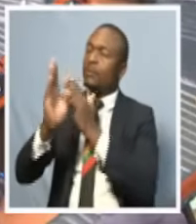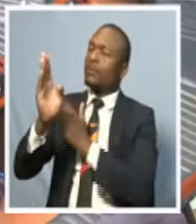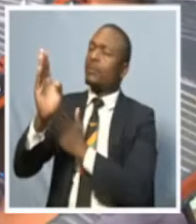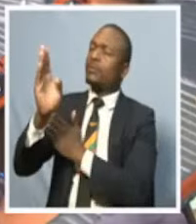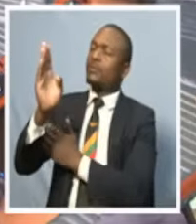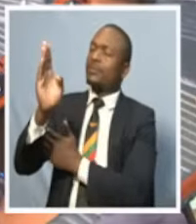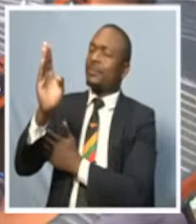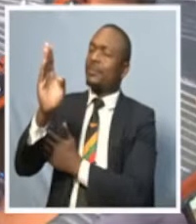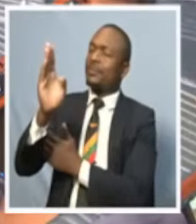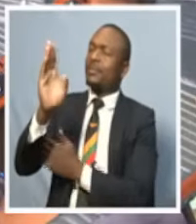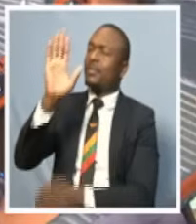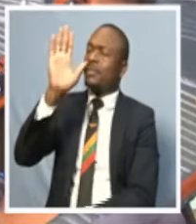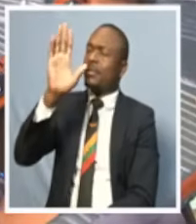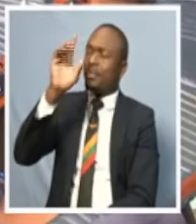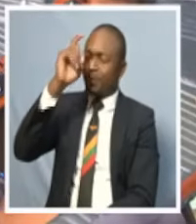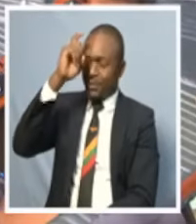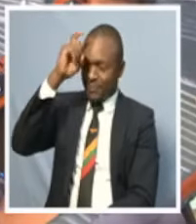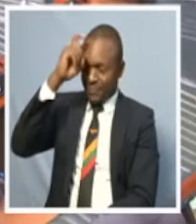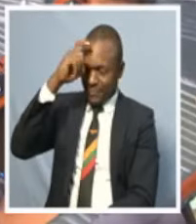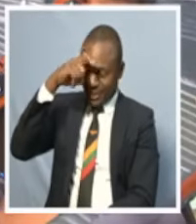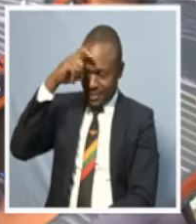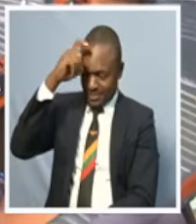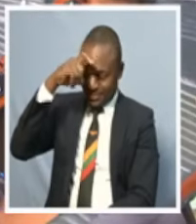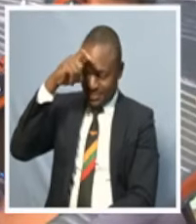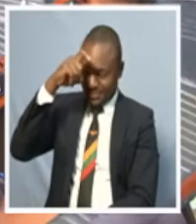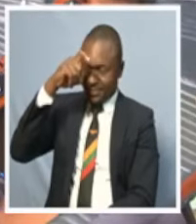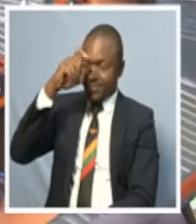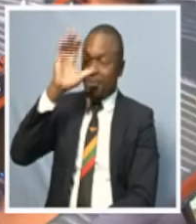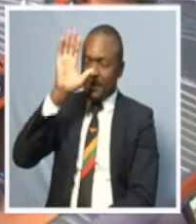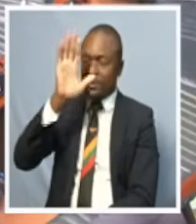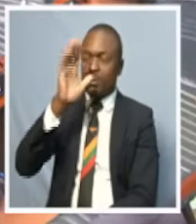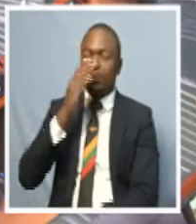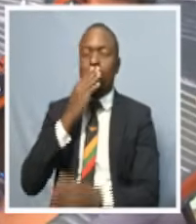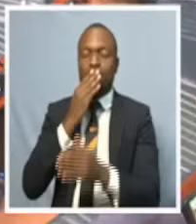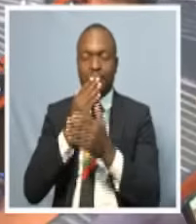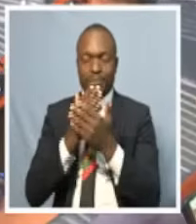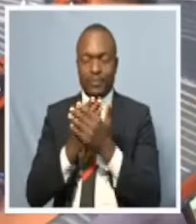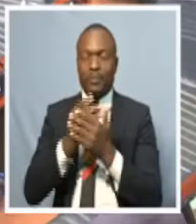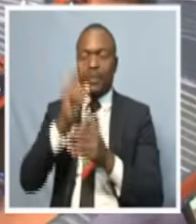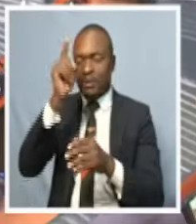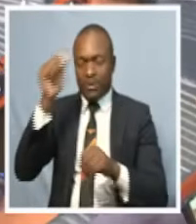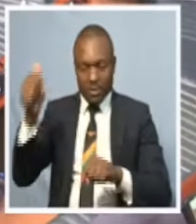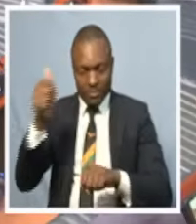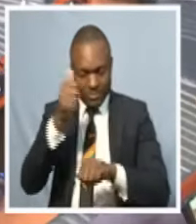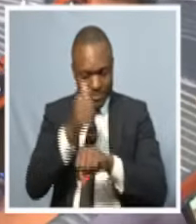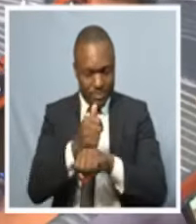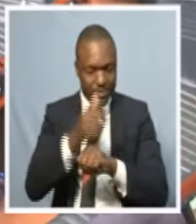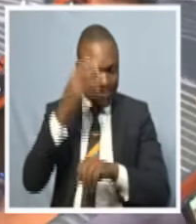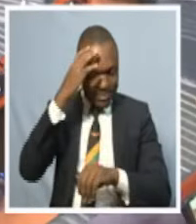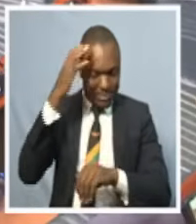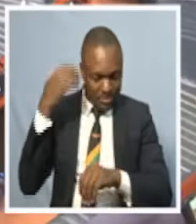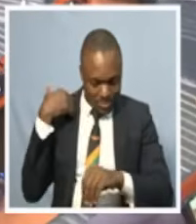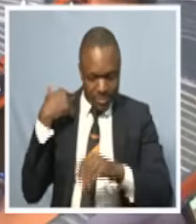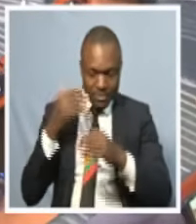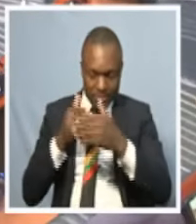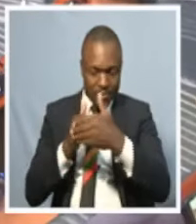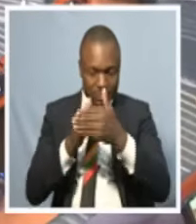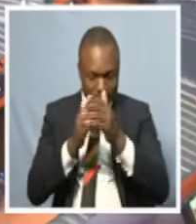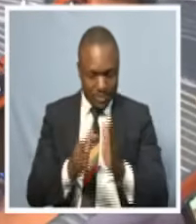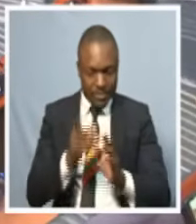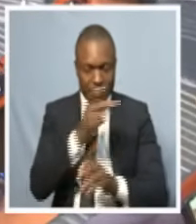Almighty God, who in your infinite wisdom and providential goodness has appointed the offices of leaders